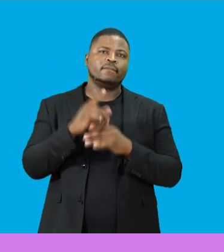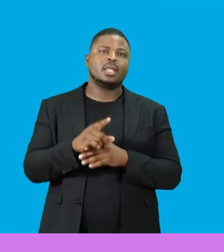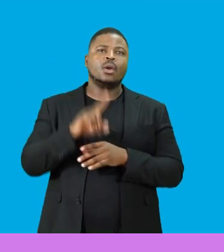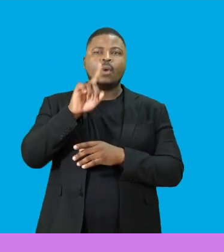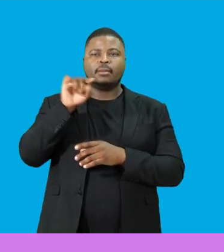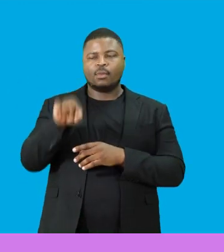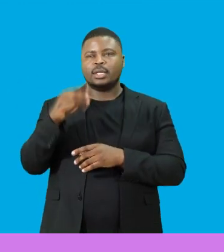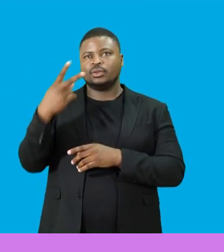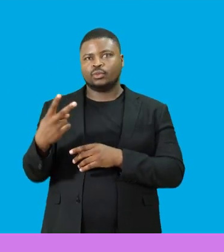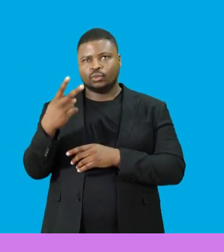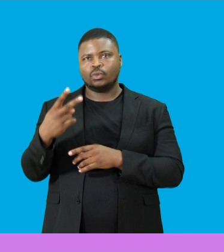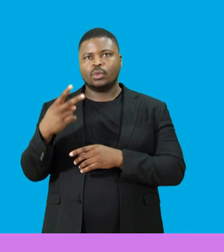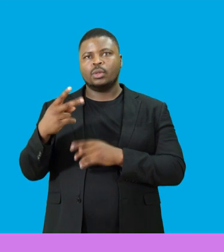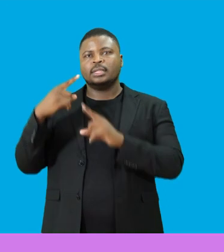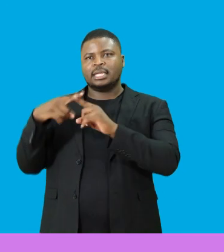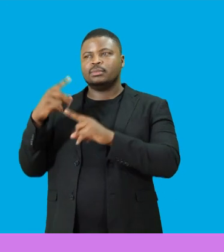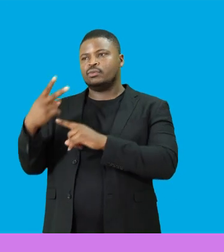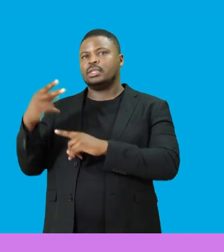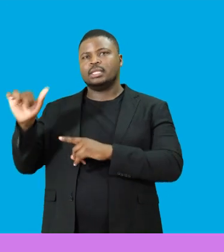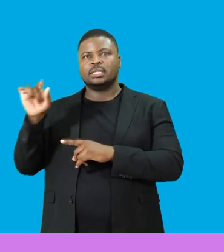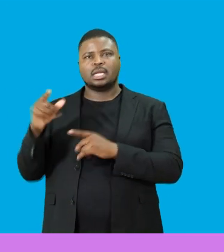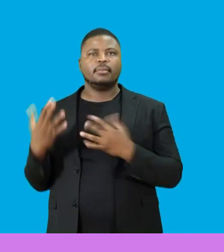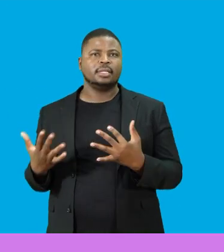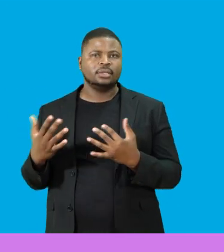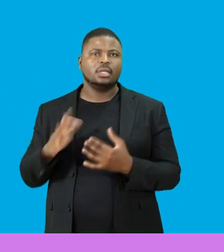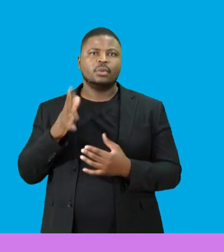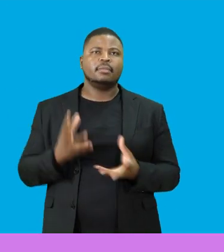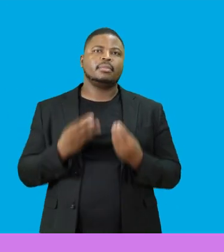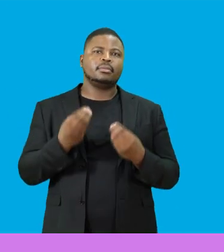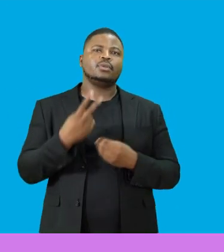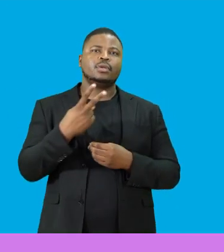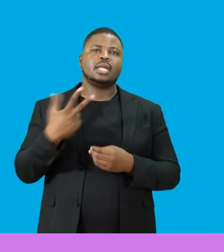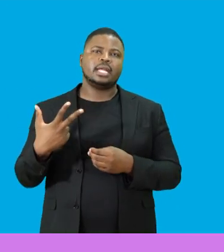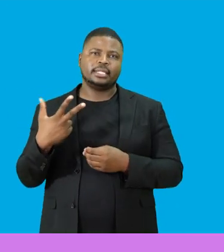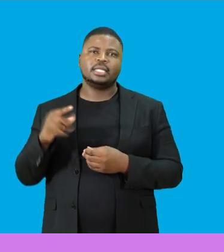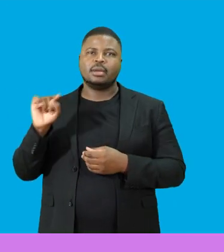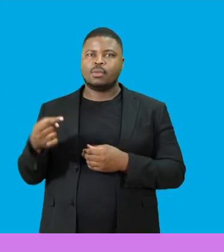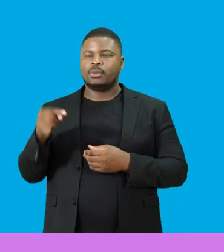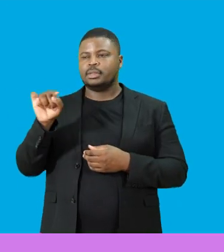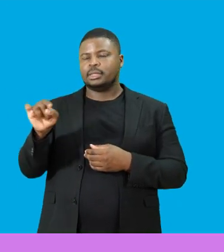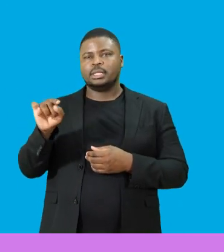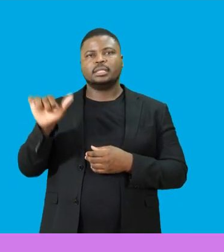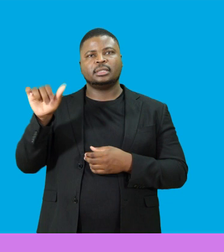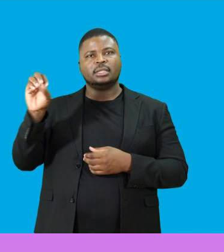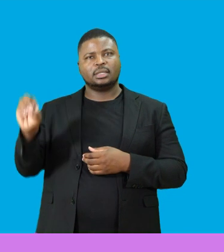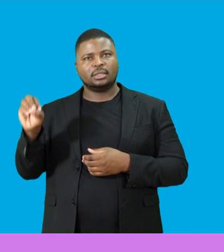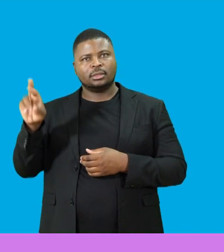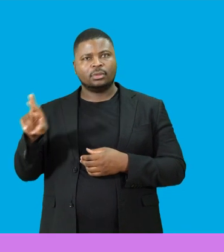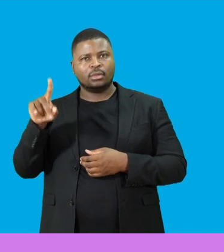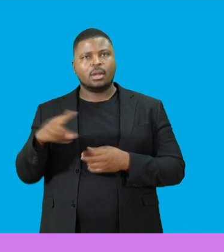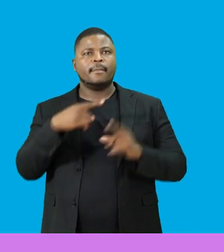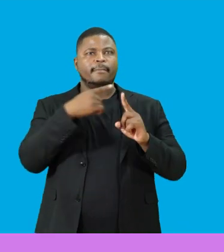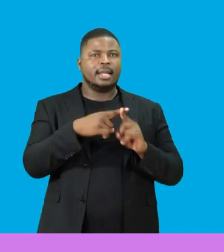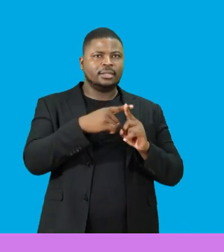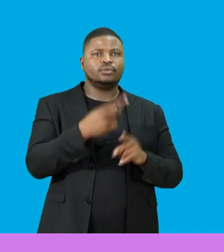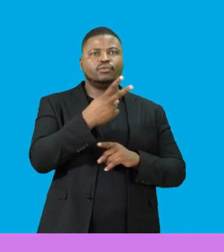by 26? We get 28 rand 60 cents plus 23